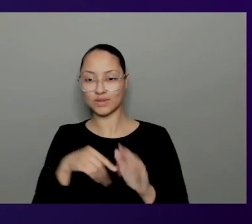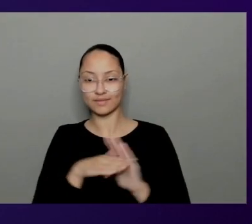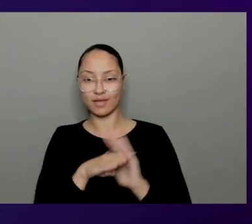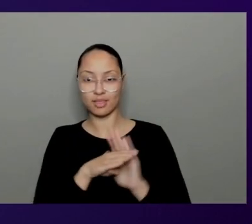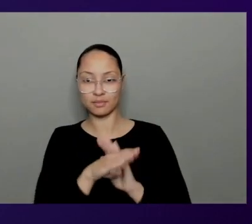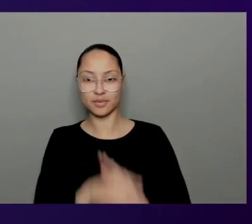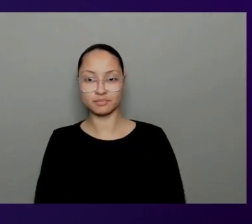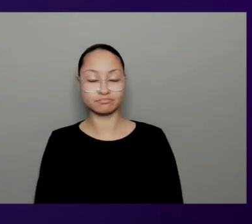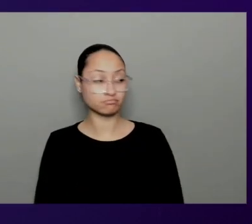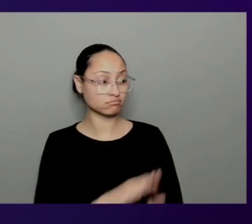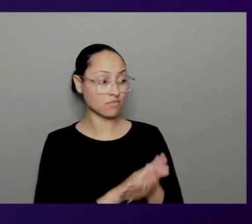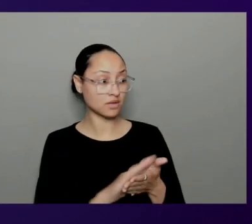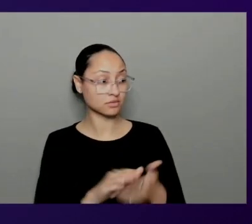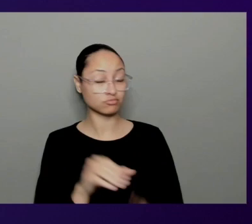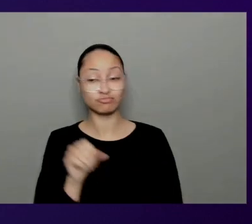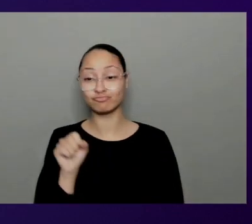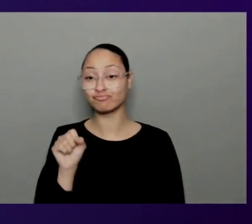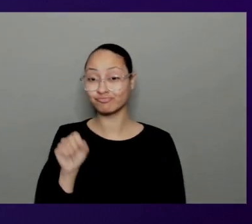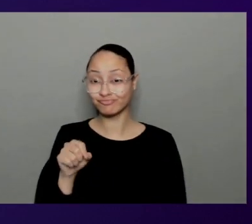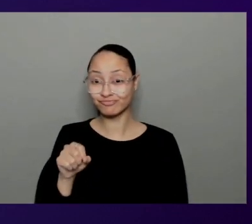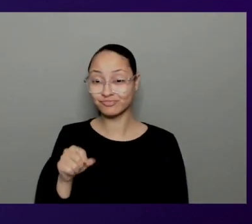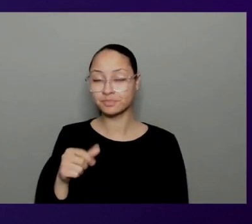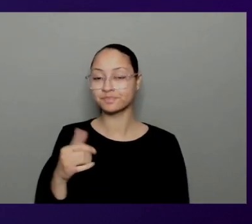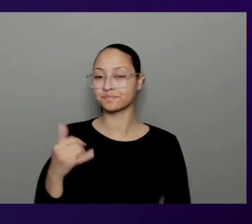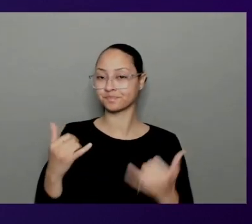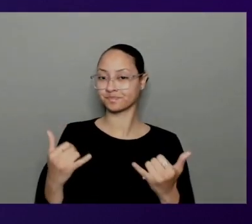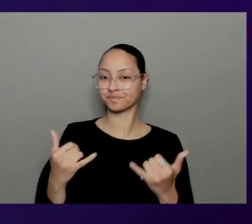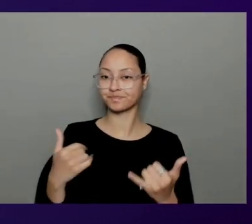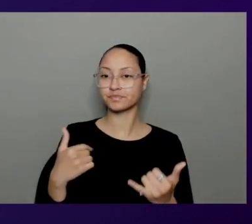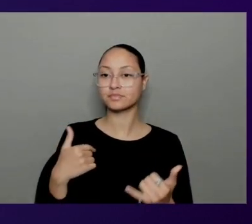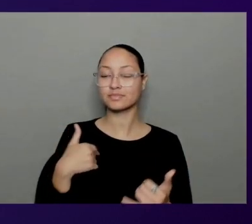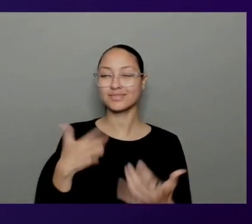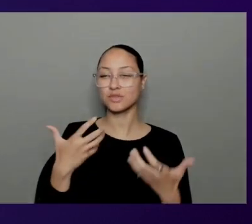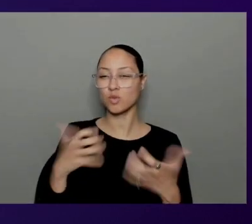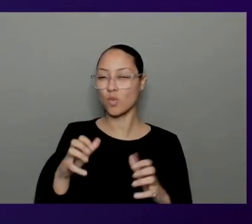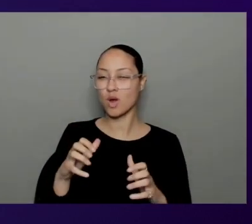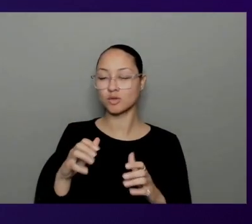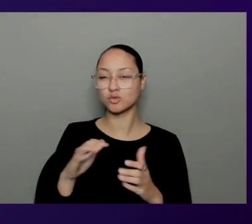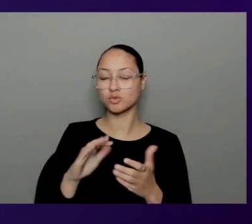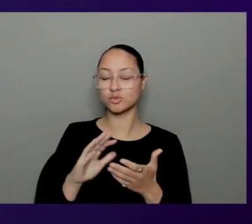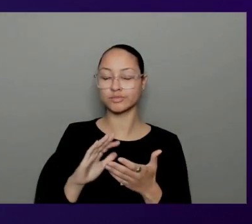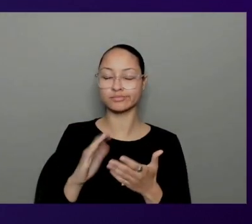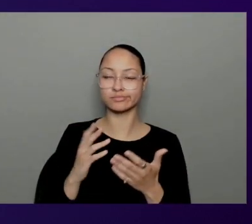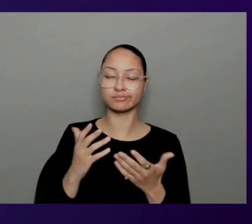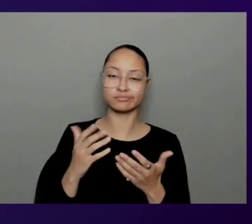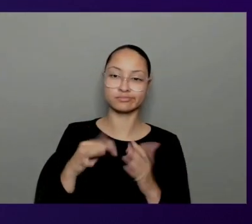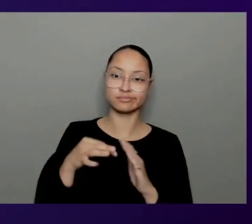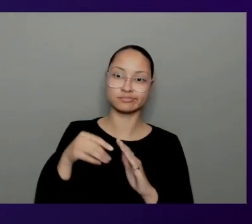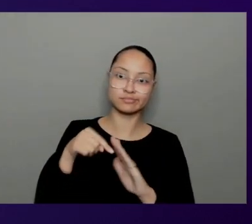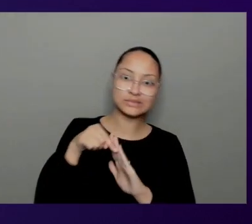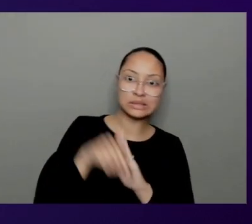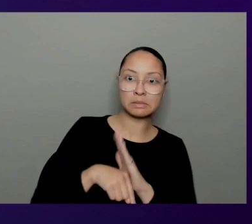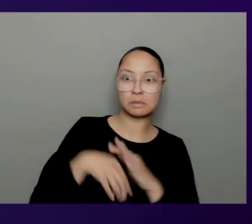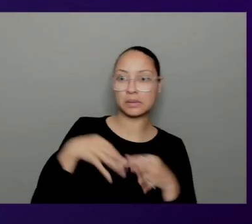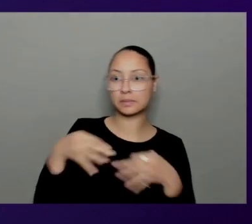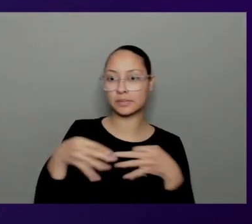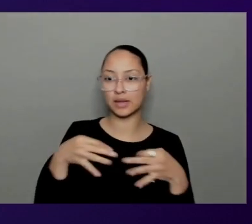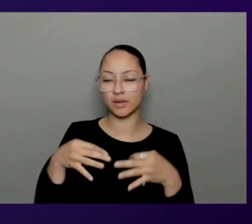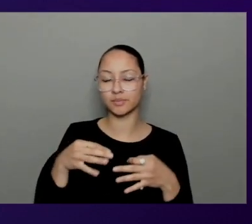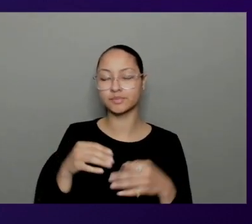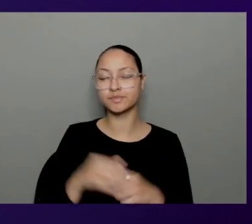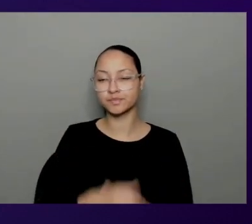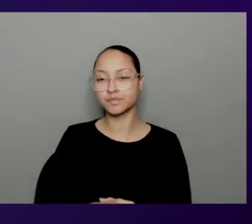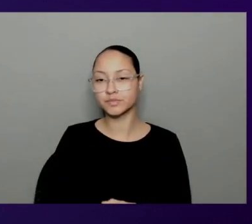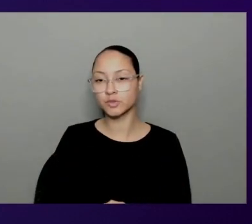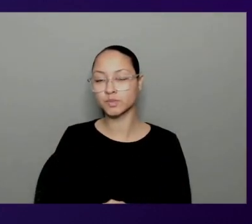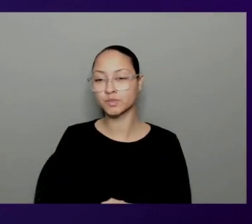Definitely. Now, I don't want to go too high, so let's kind of level set a little bit. Okay? When we talk about a SaaS application, it can